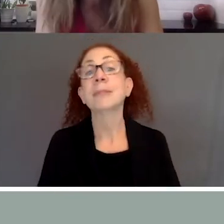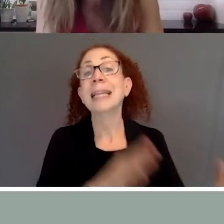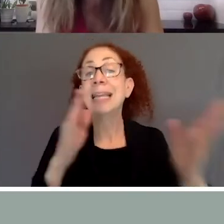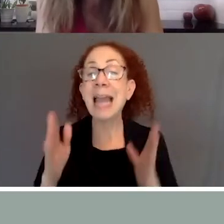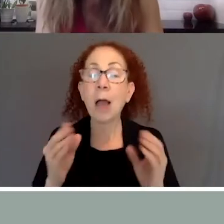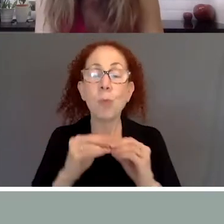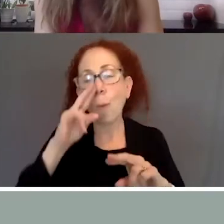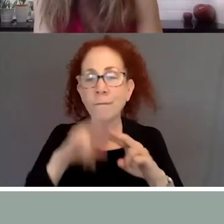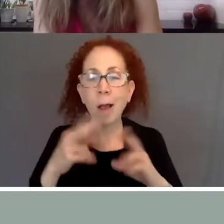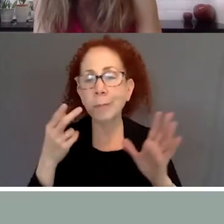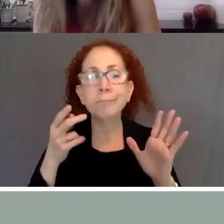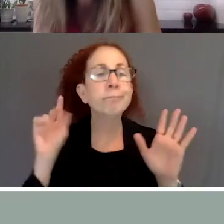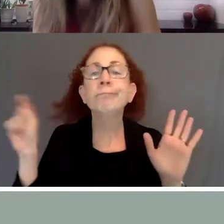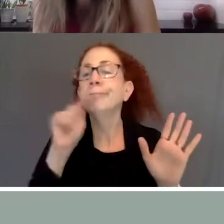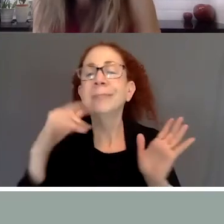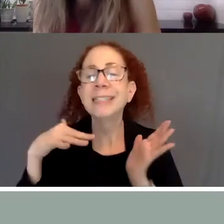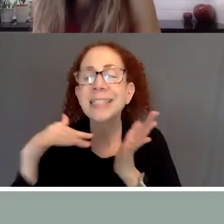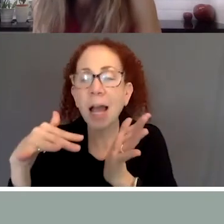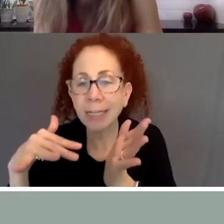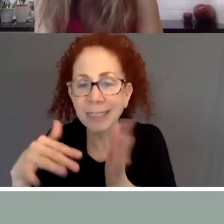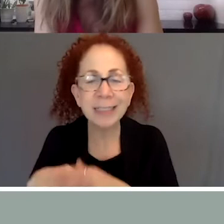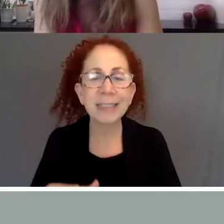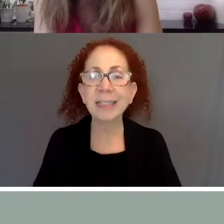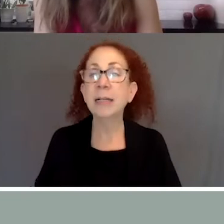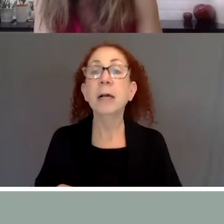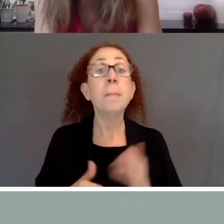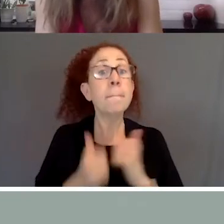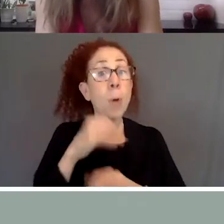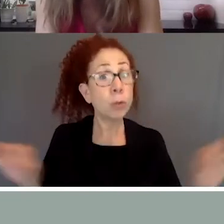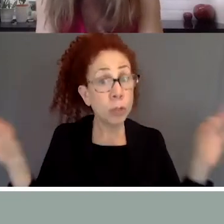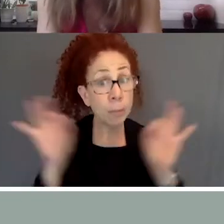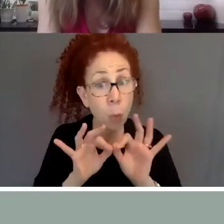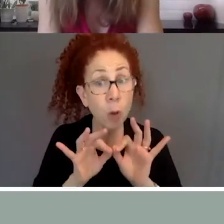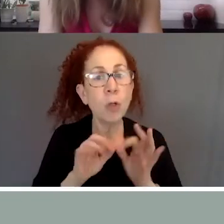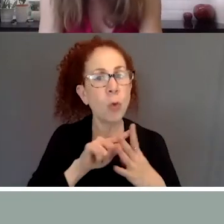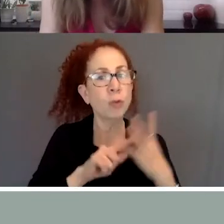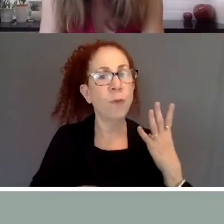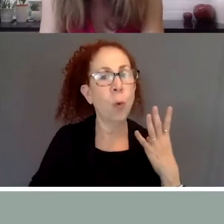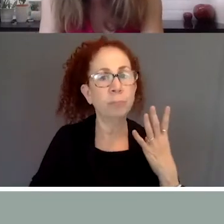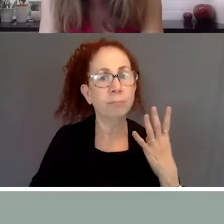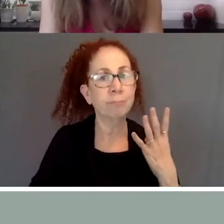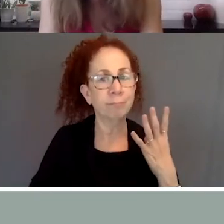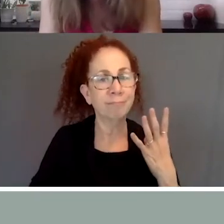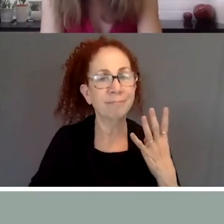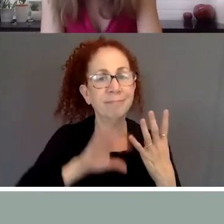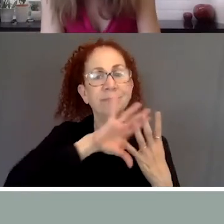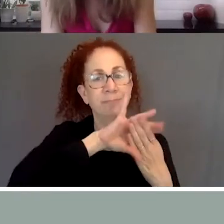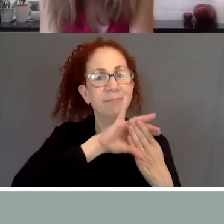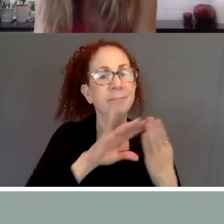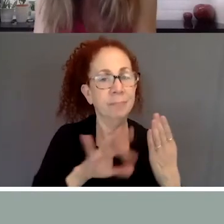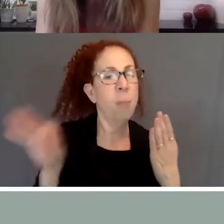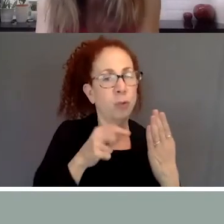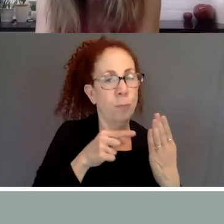fun studies, but none of this information is more important than that larger eating pattern that I just